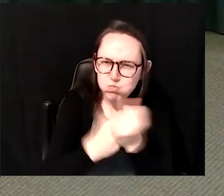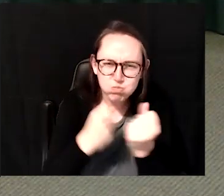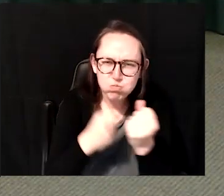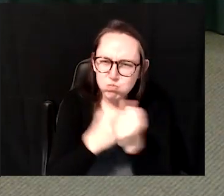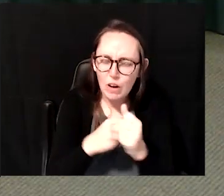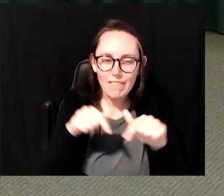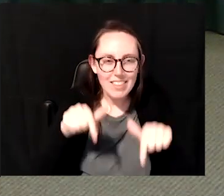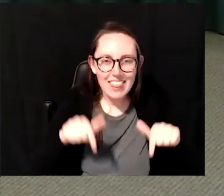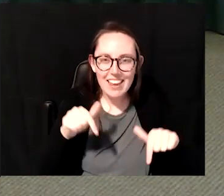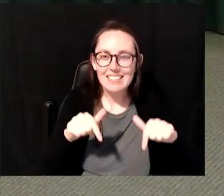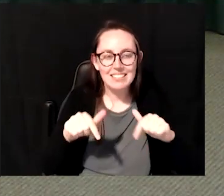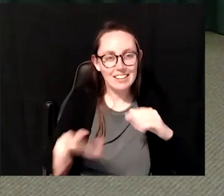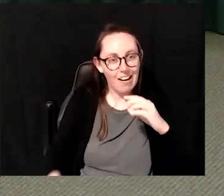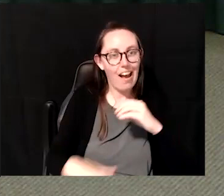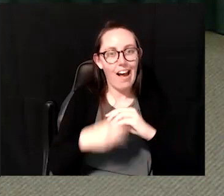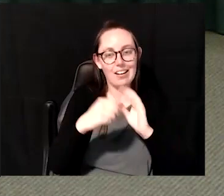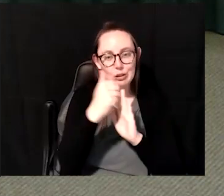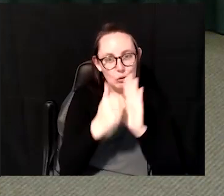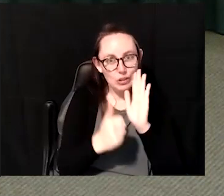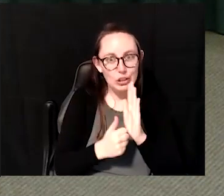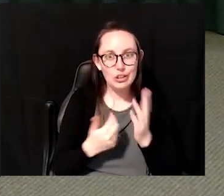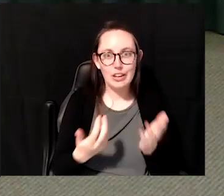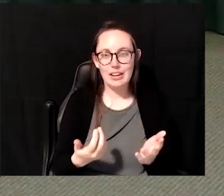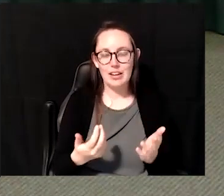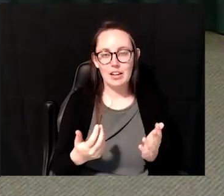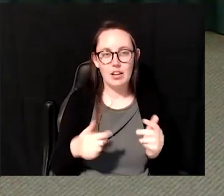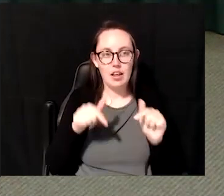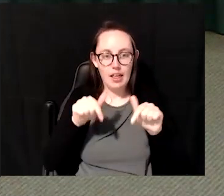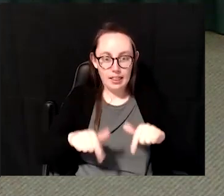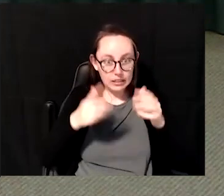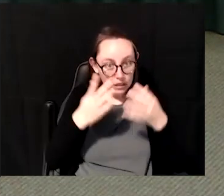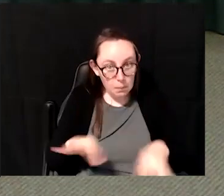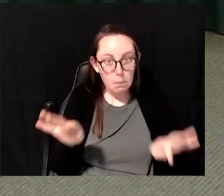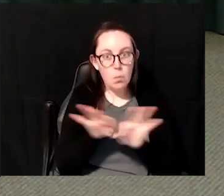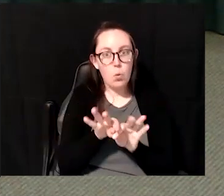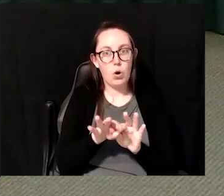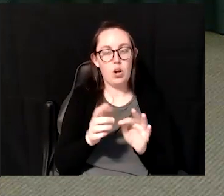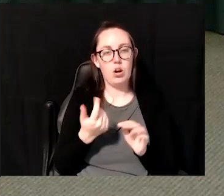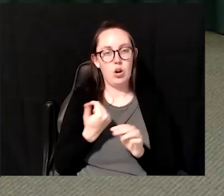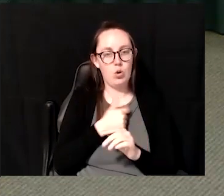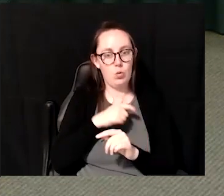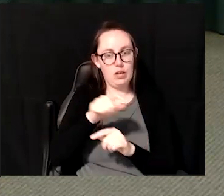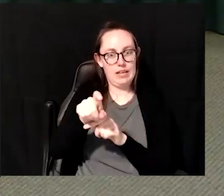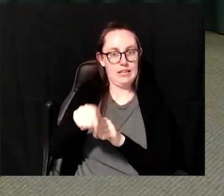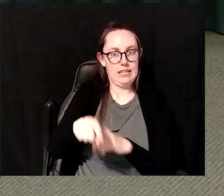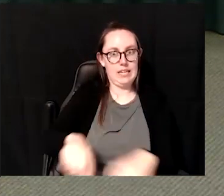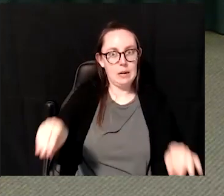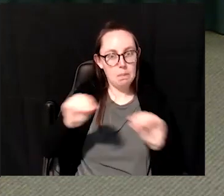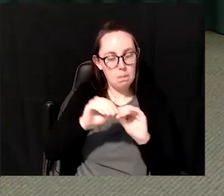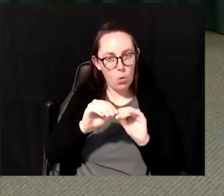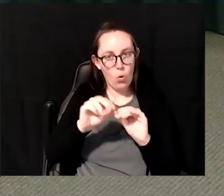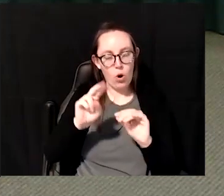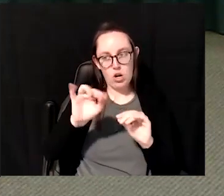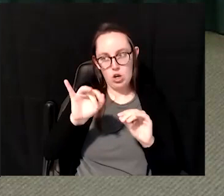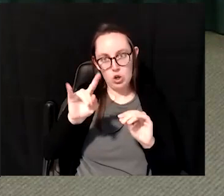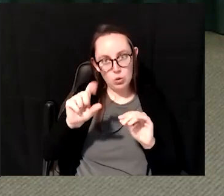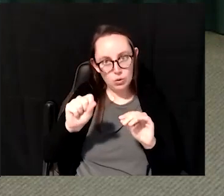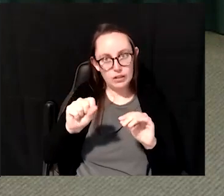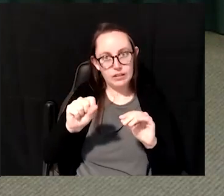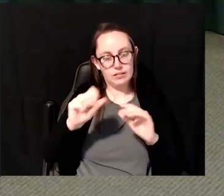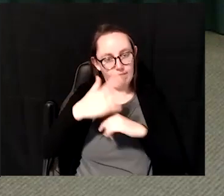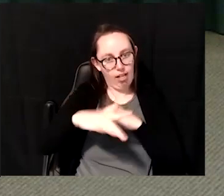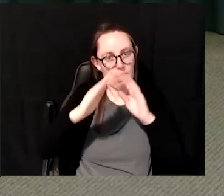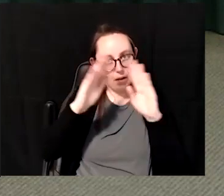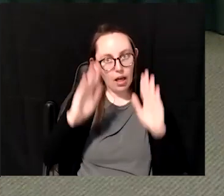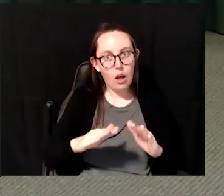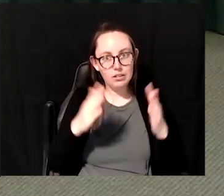I think it's really important um we absolutely need more units in this town and I think that this is uh one small step that the